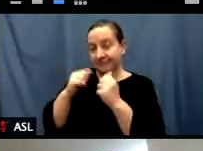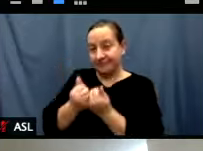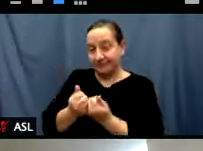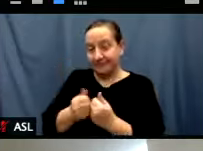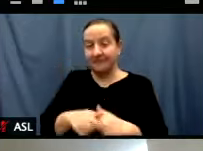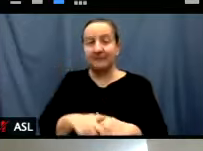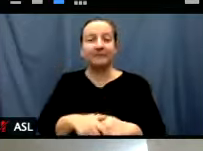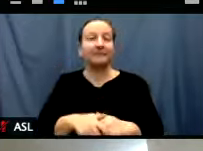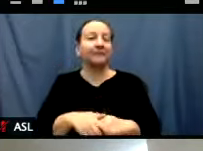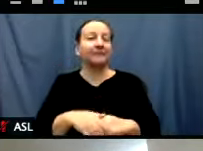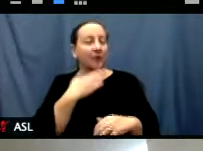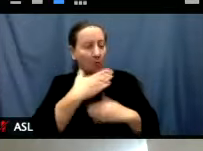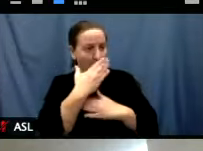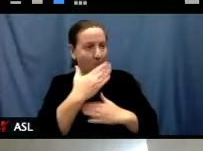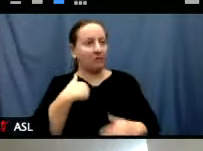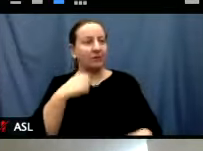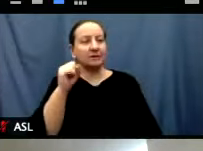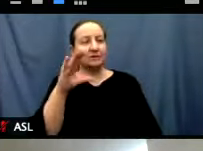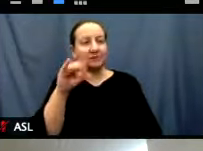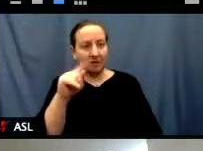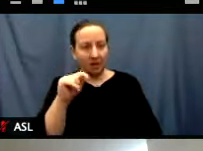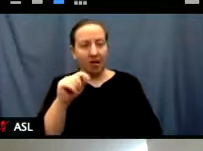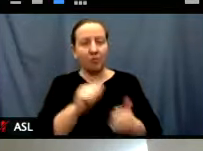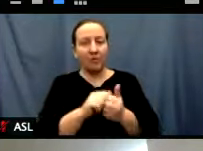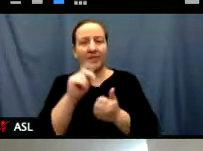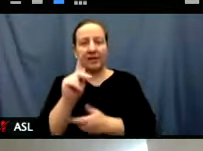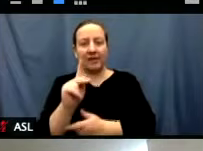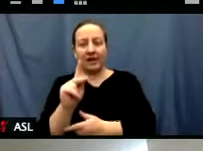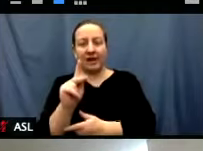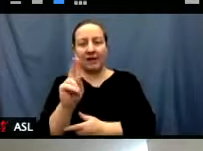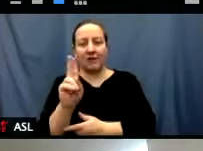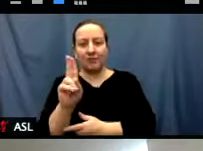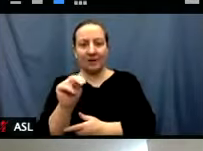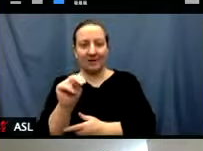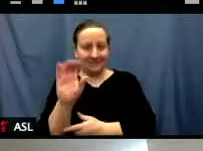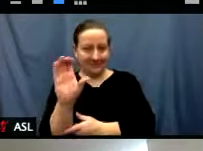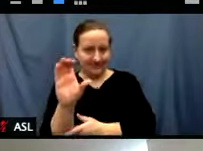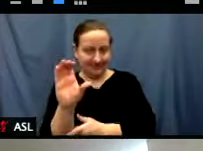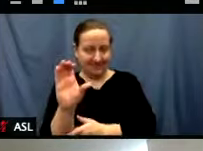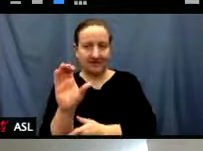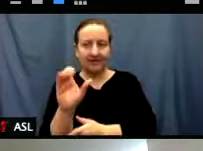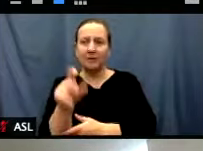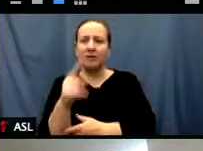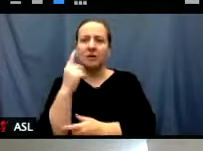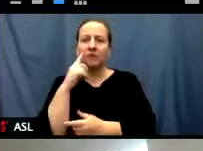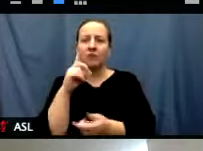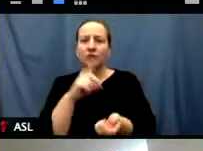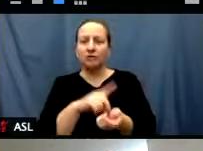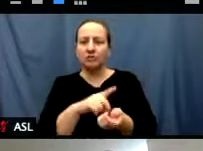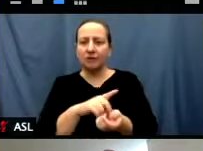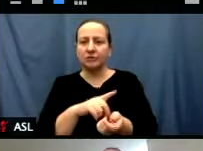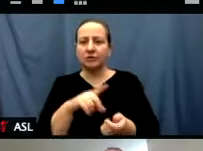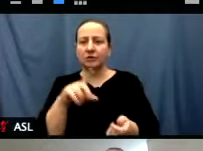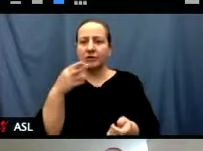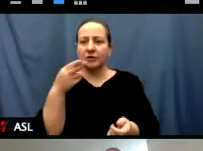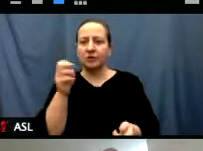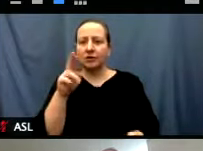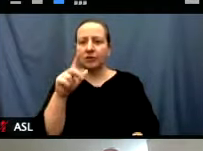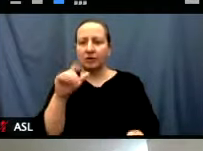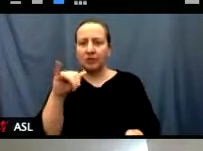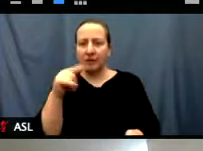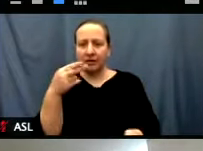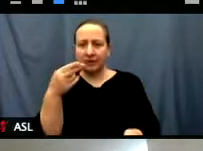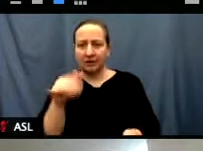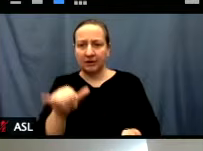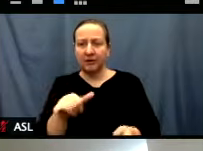Hey, good morning. This is Scott Franz with KUNC. I have a question for Dr. Herlihy. I'm wondering if you could briefly talk